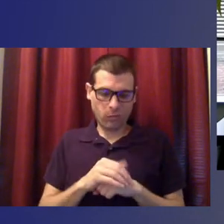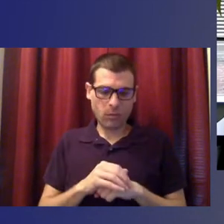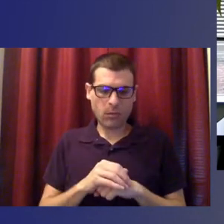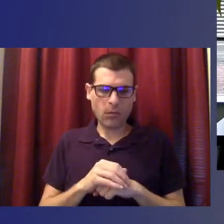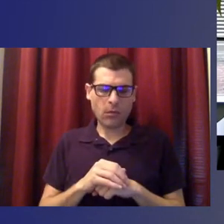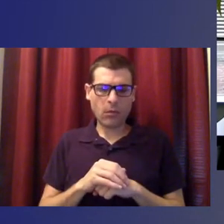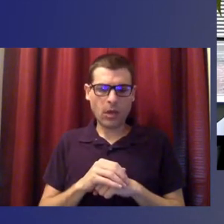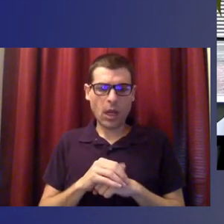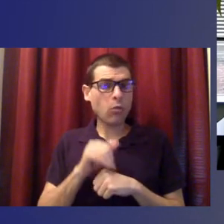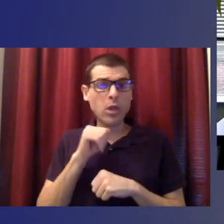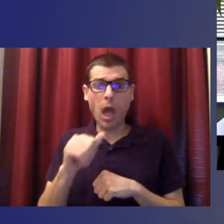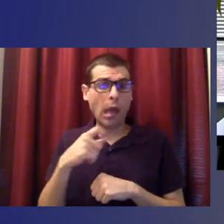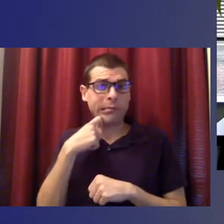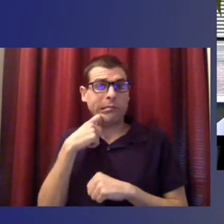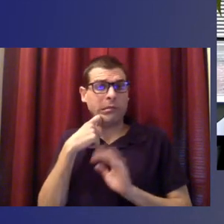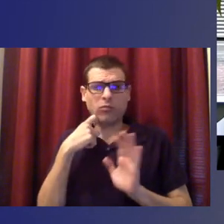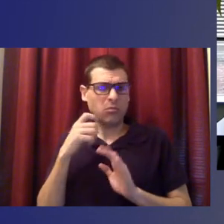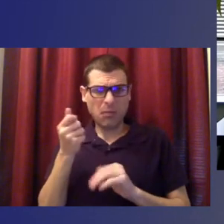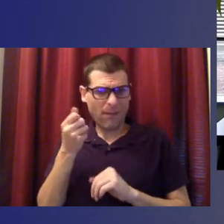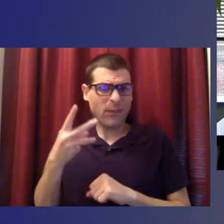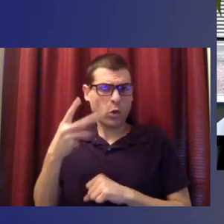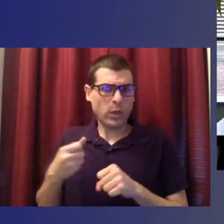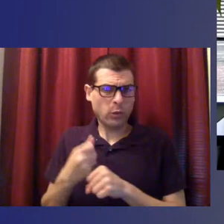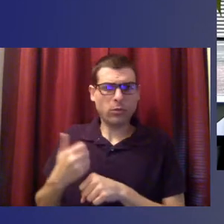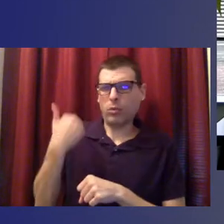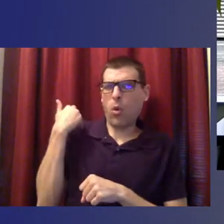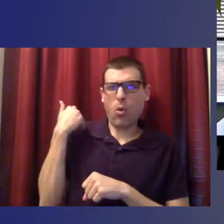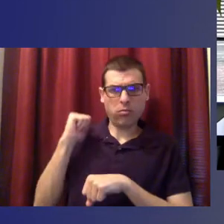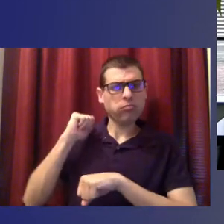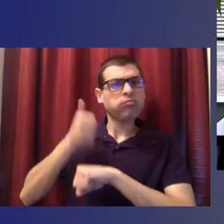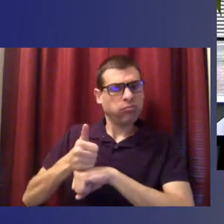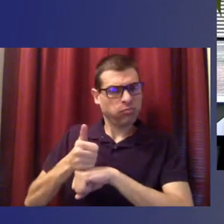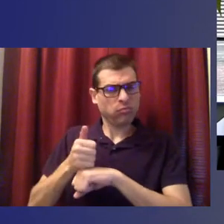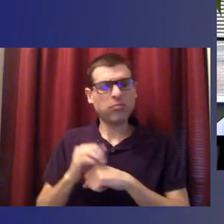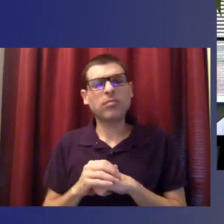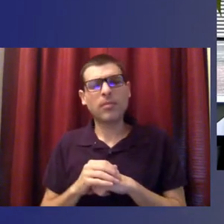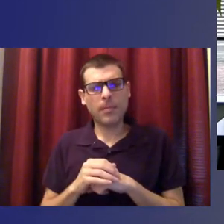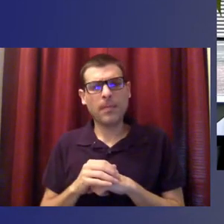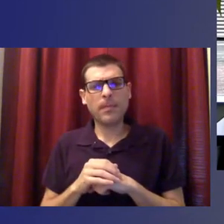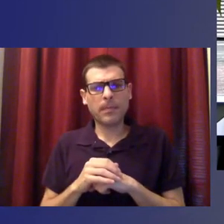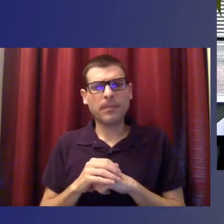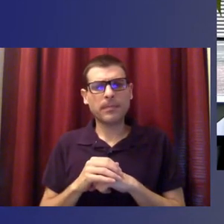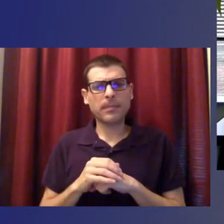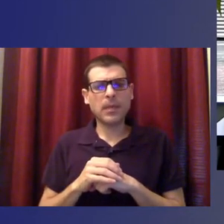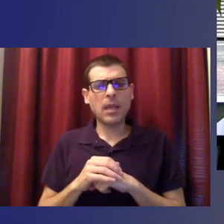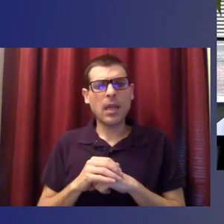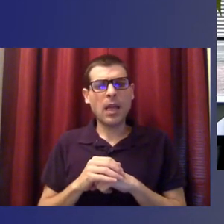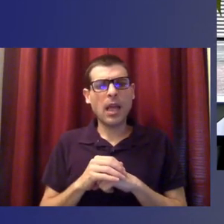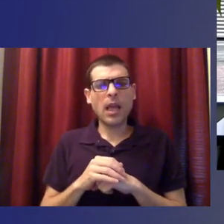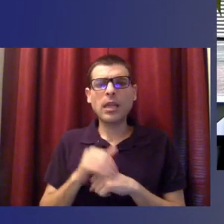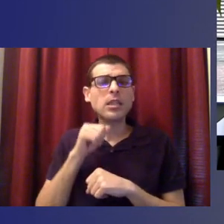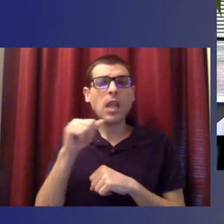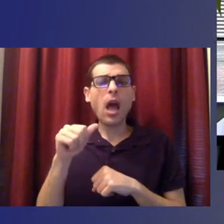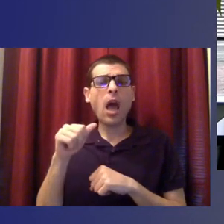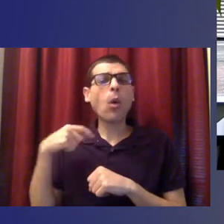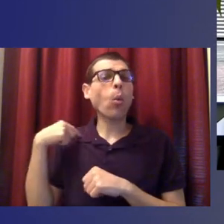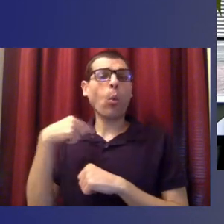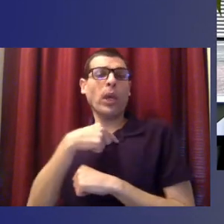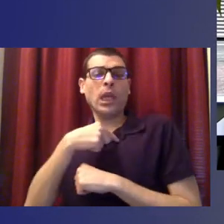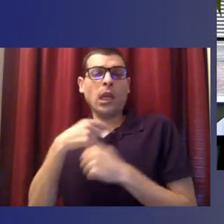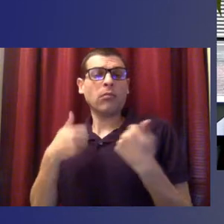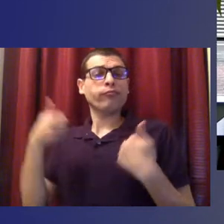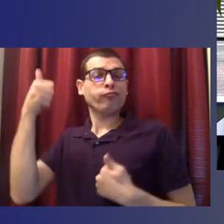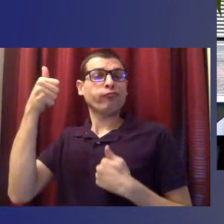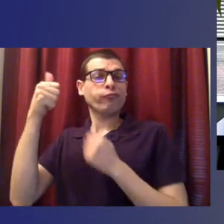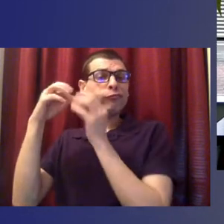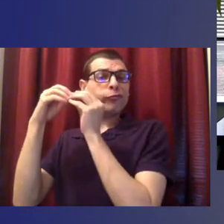years ago. It's involving especially It's from the ground, coming from the ground up. I mean, we looked to employees